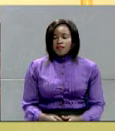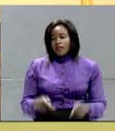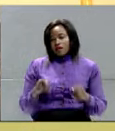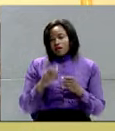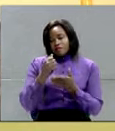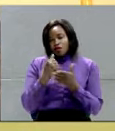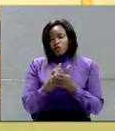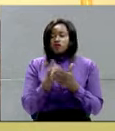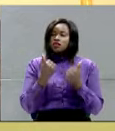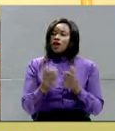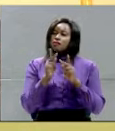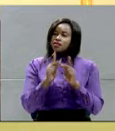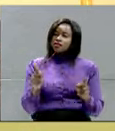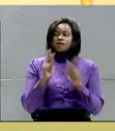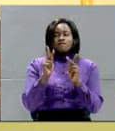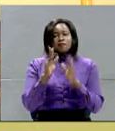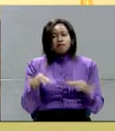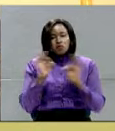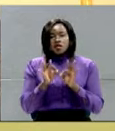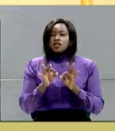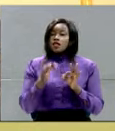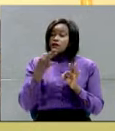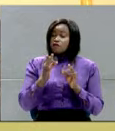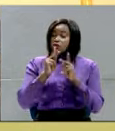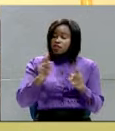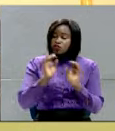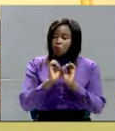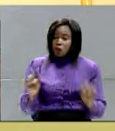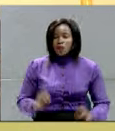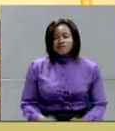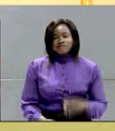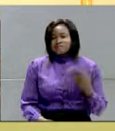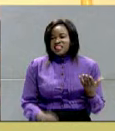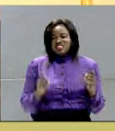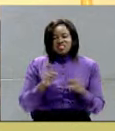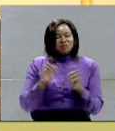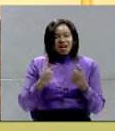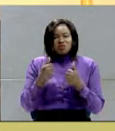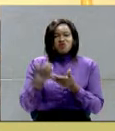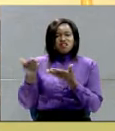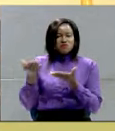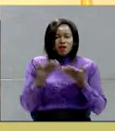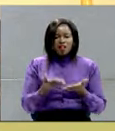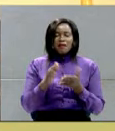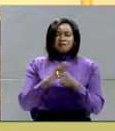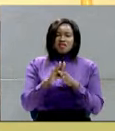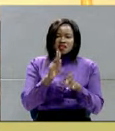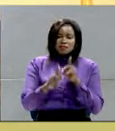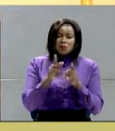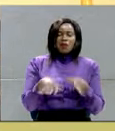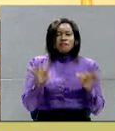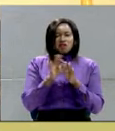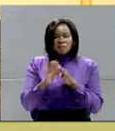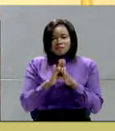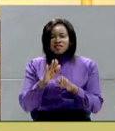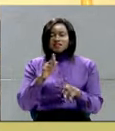a prerequisite for everything. Without peace, you cannot have investors who are critical to